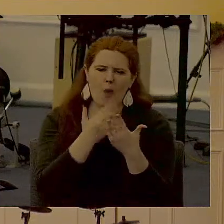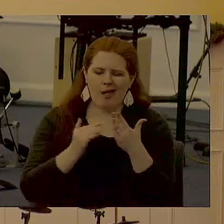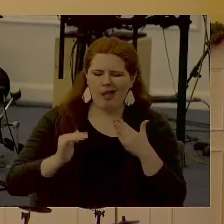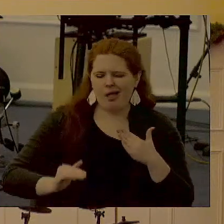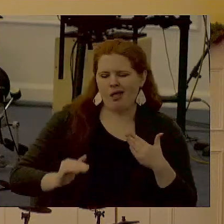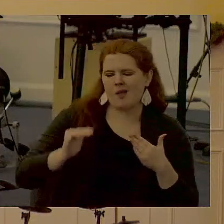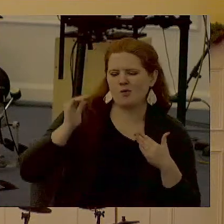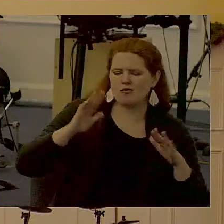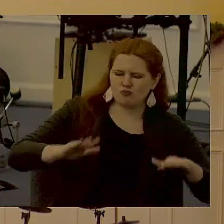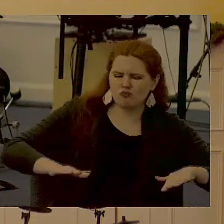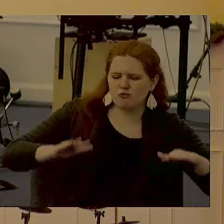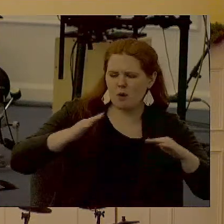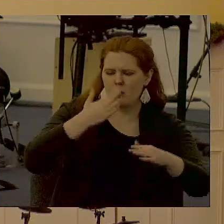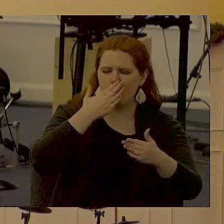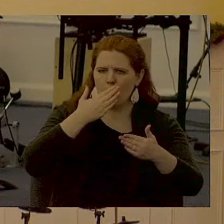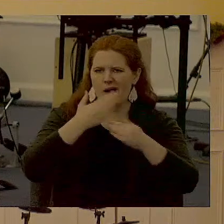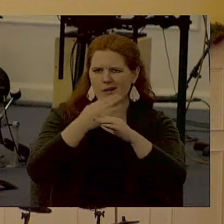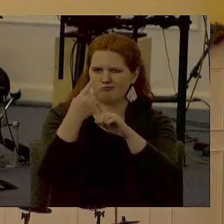say.